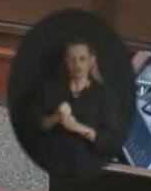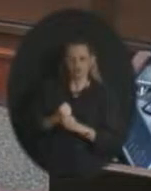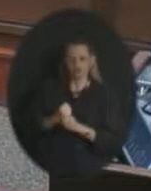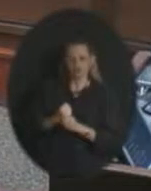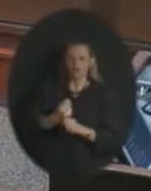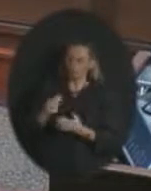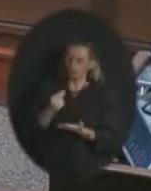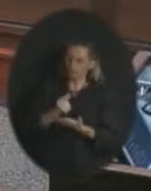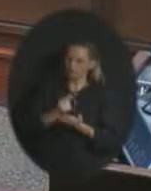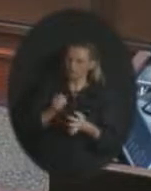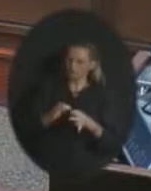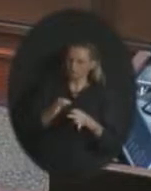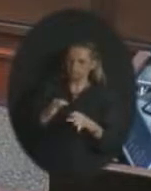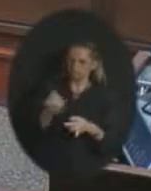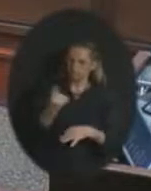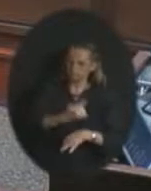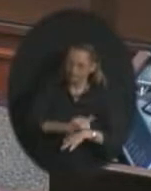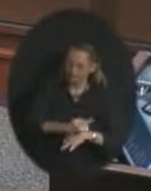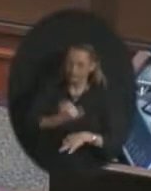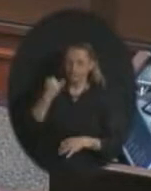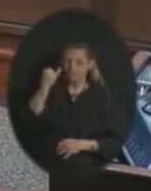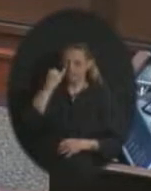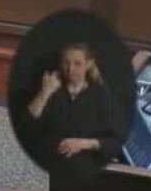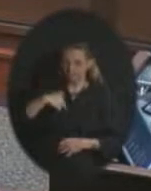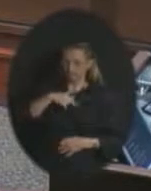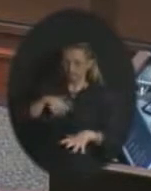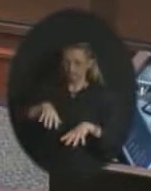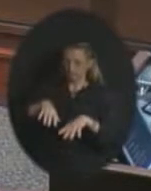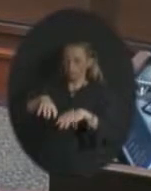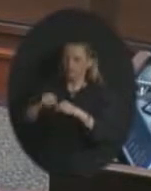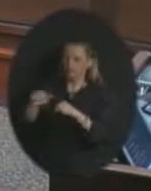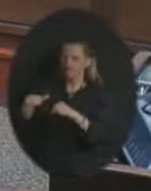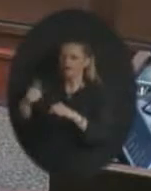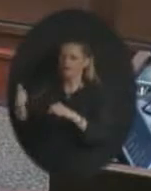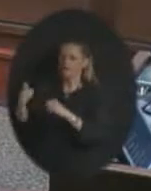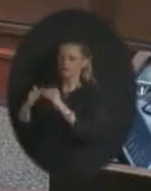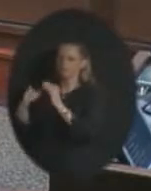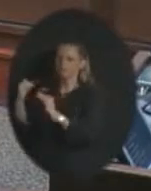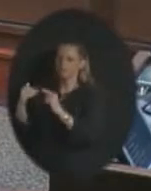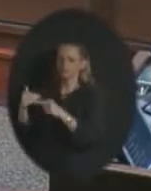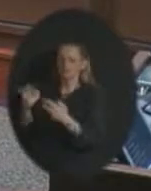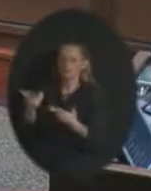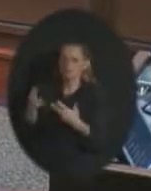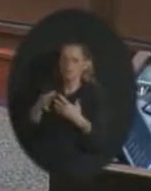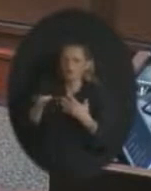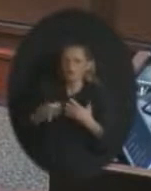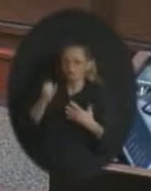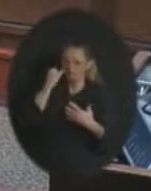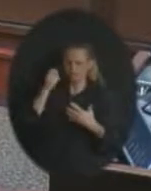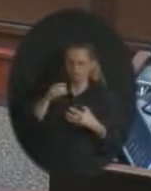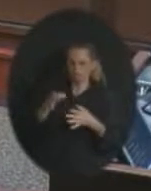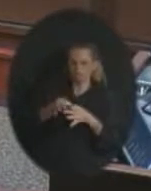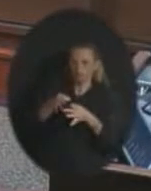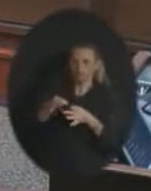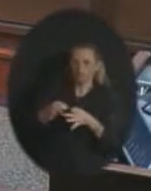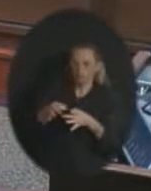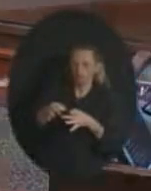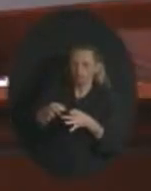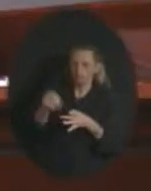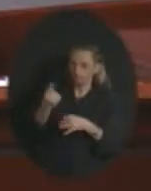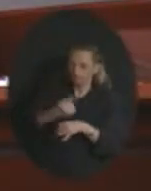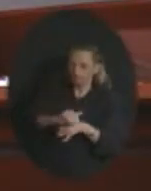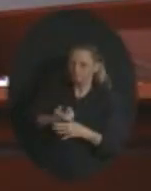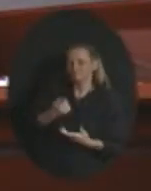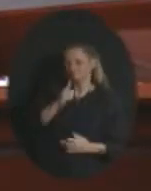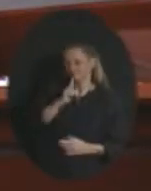we were renting a facility, what would our option be if we had to postpone by a day? Yeah, really just depends. But